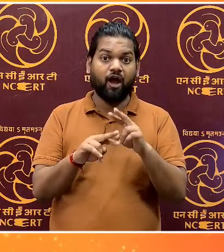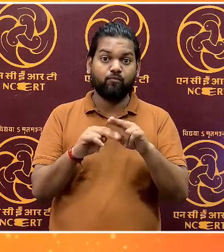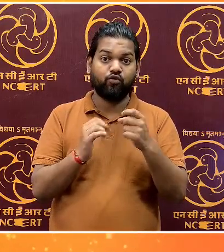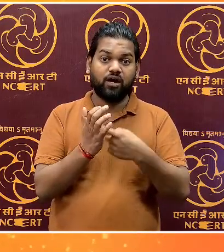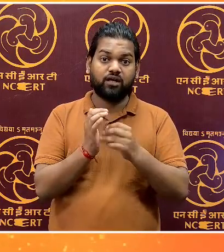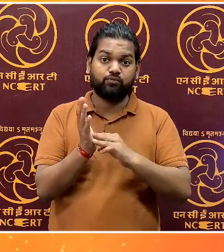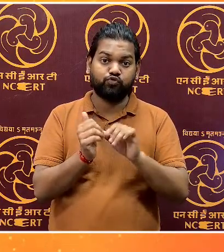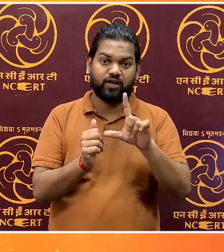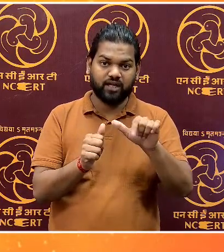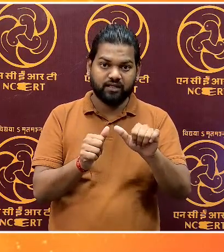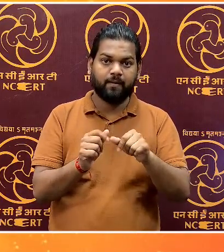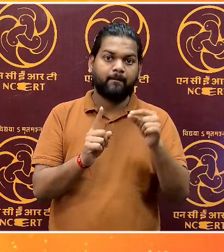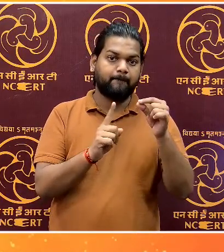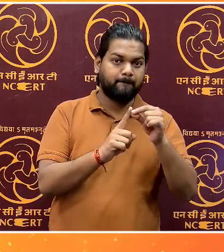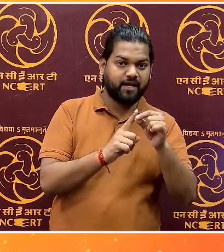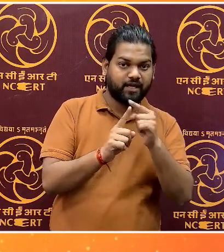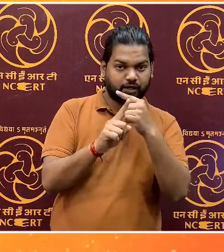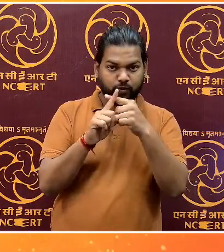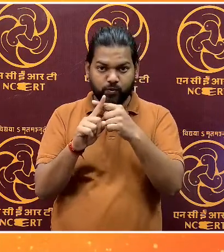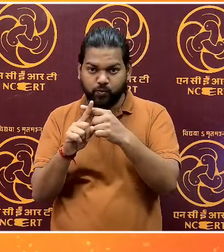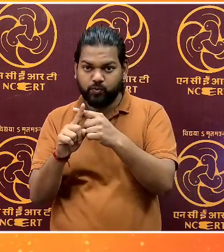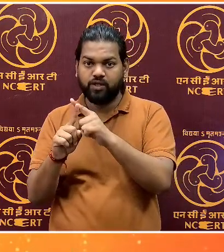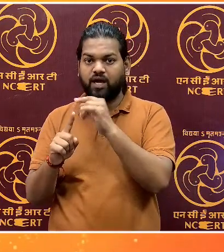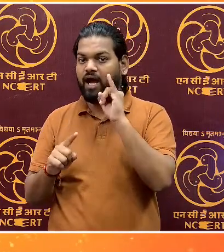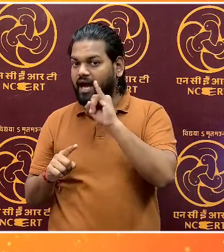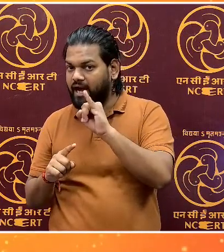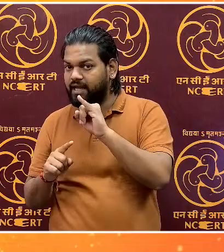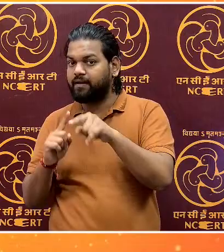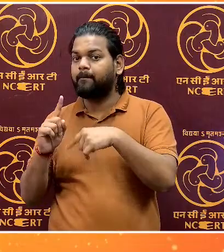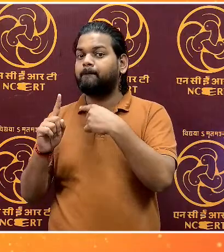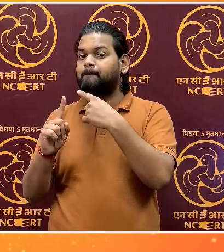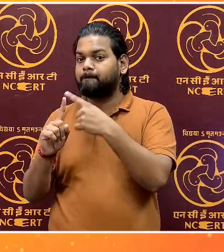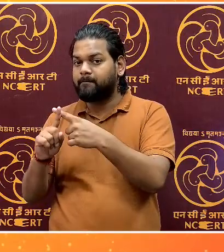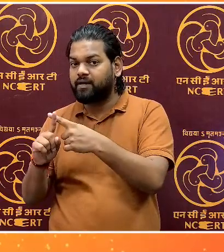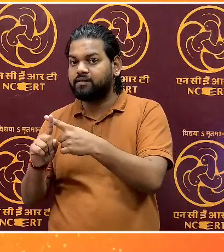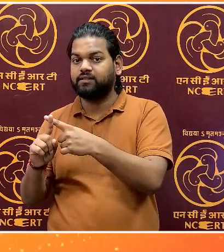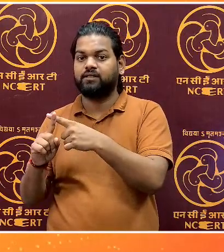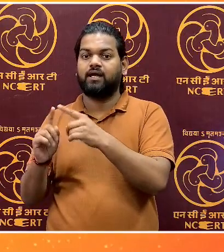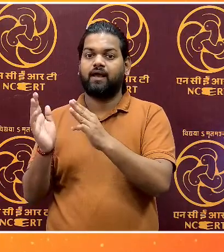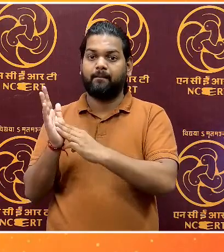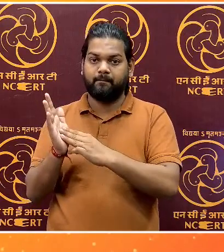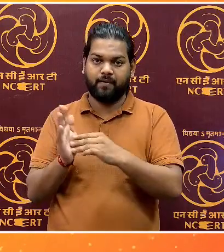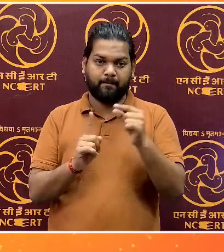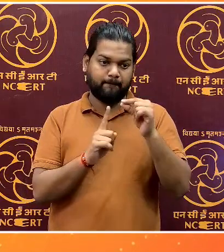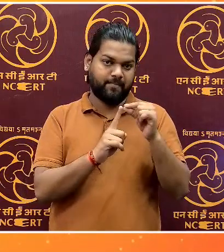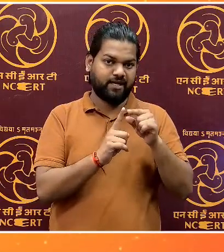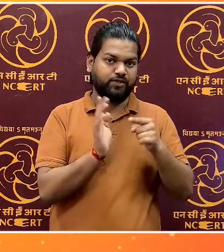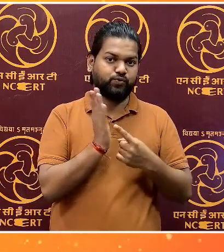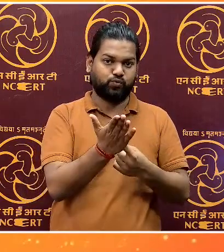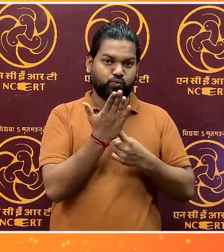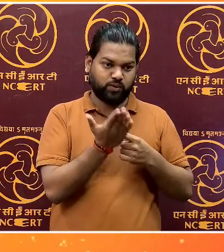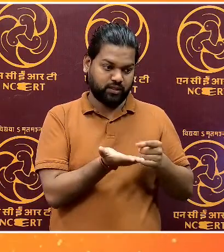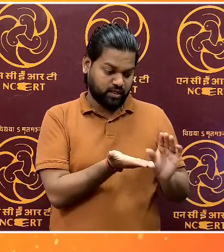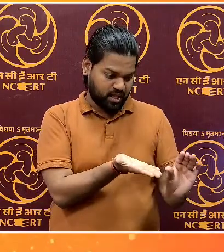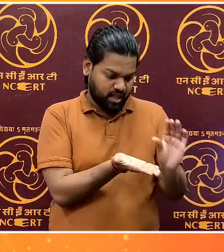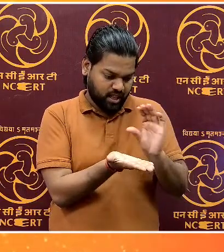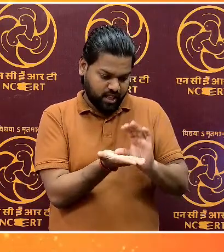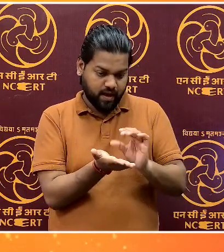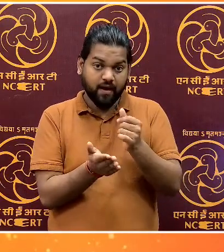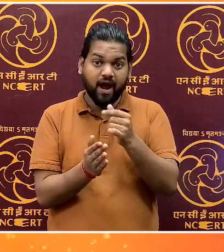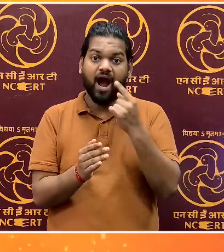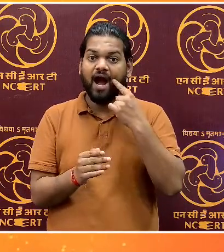P multiplied by I multiplied by N. P represents my principal sum, I represents my